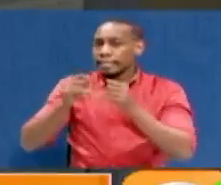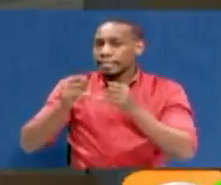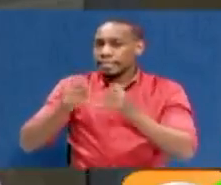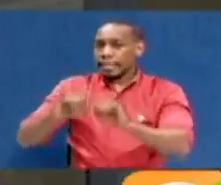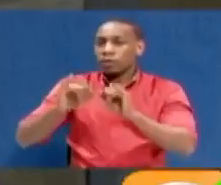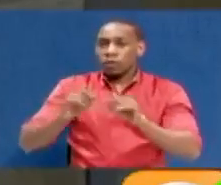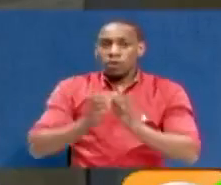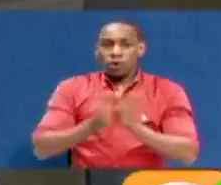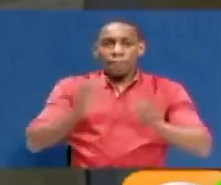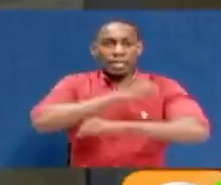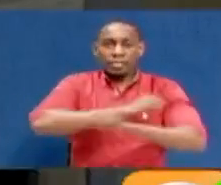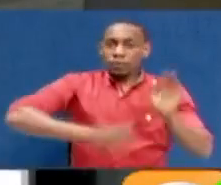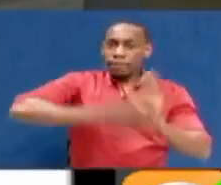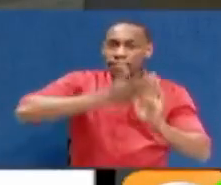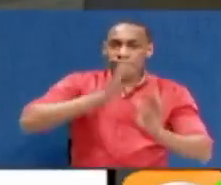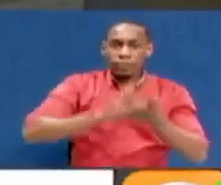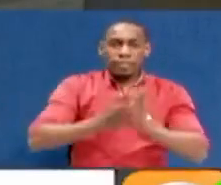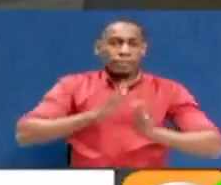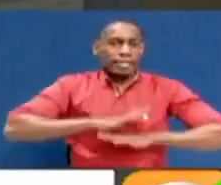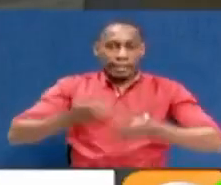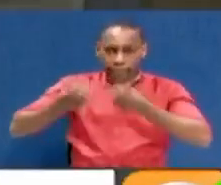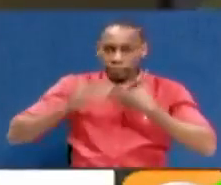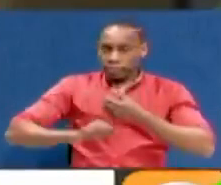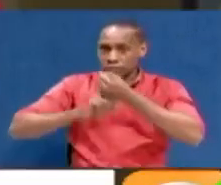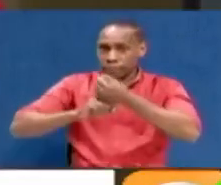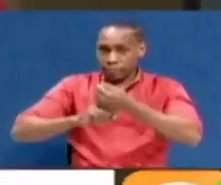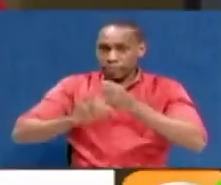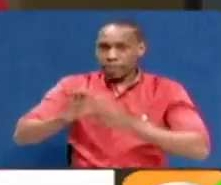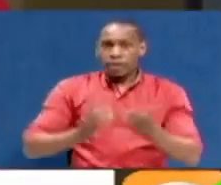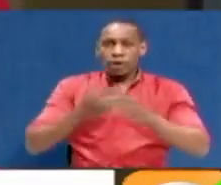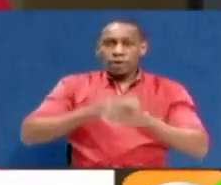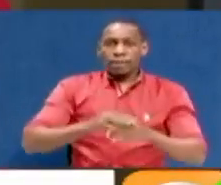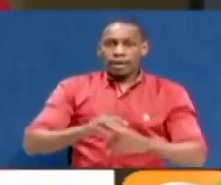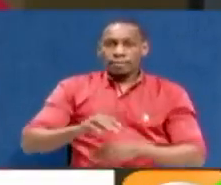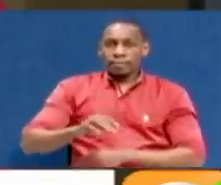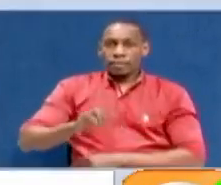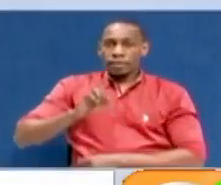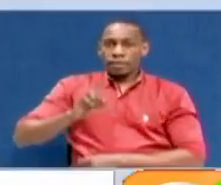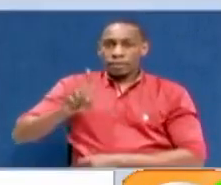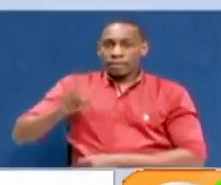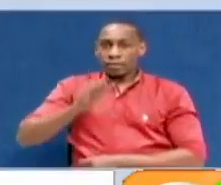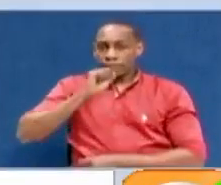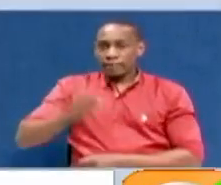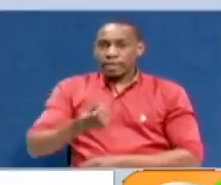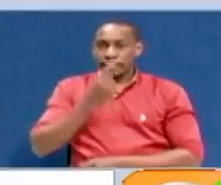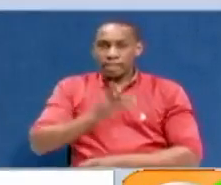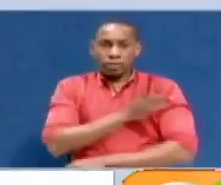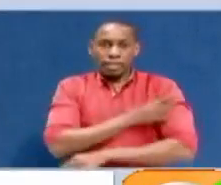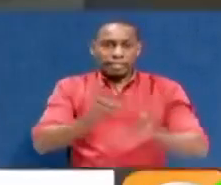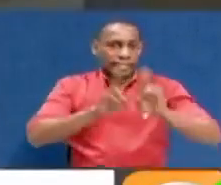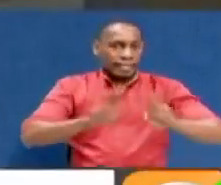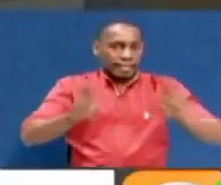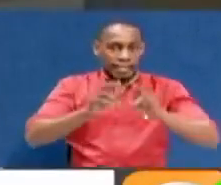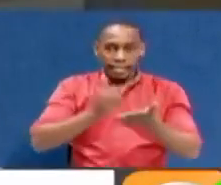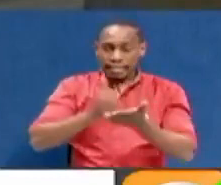by opening schools so fast without adequate data to support that. There are more than 1,500 medical doctors who are willing and ready